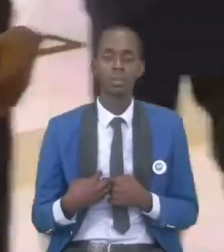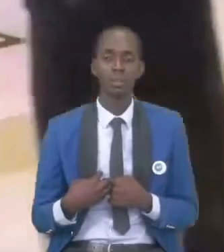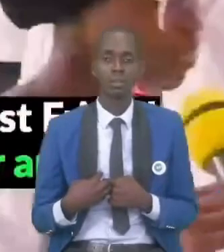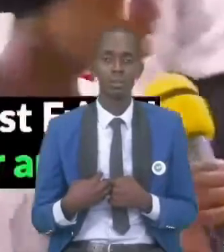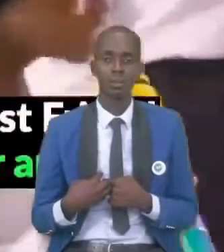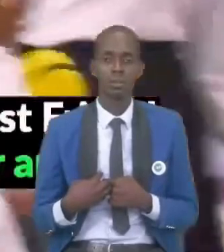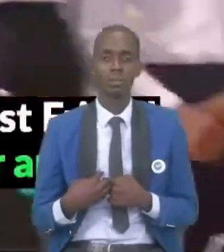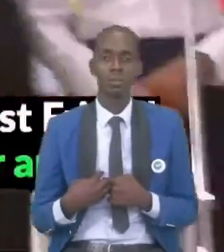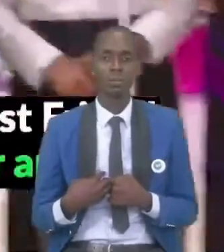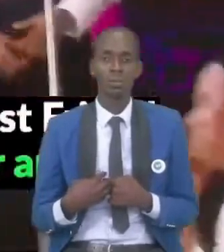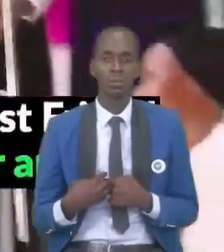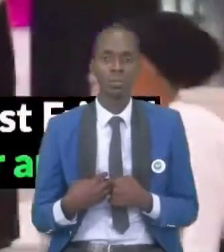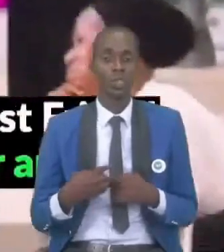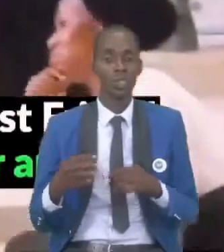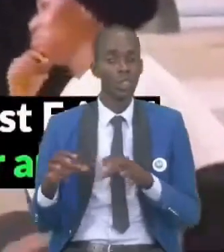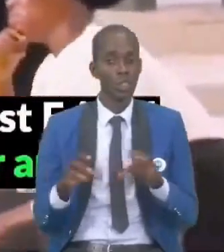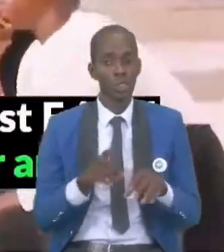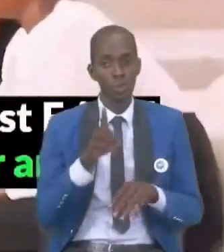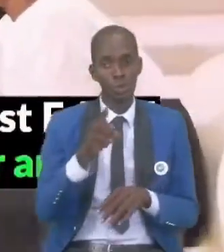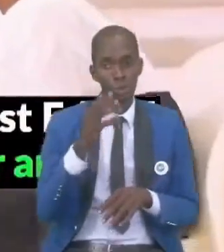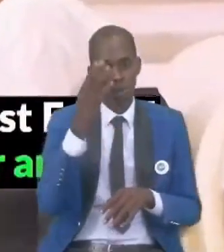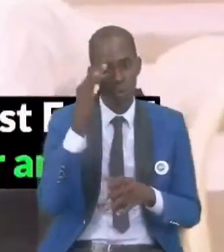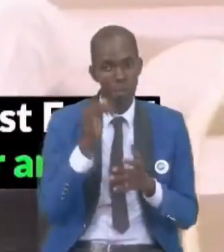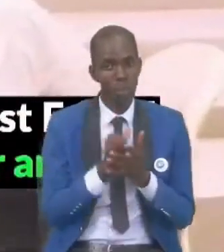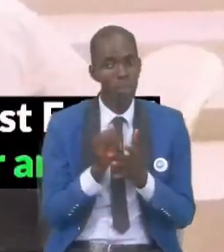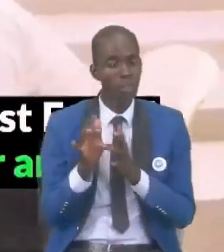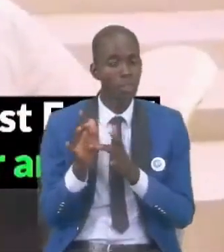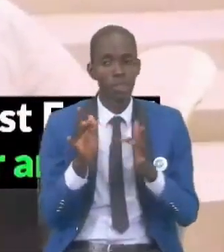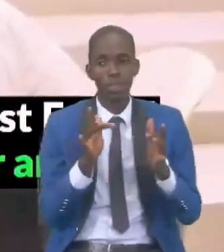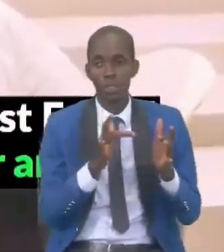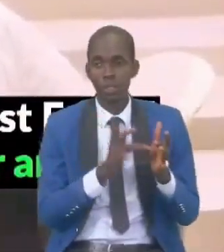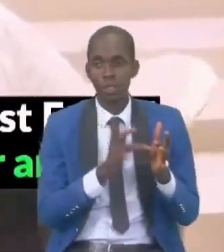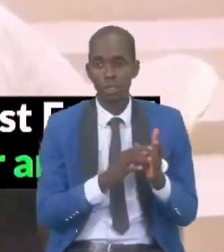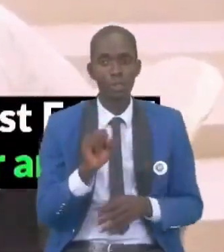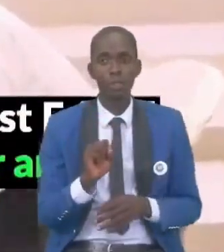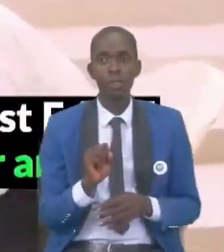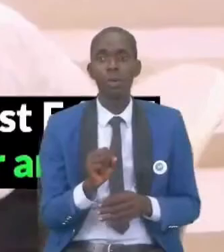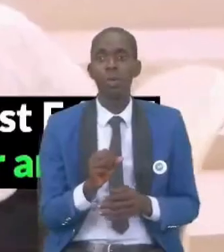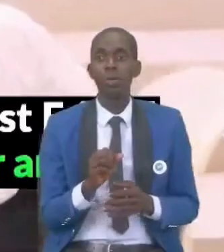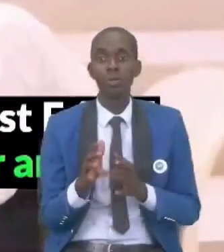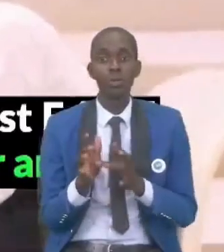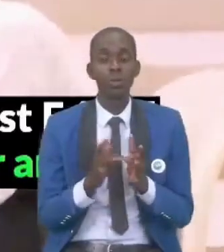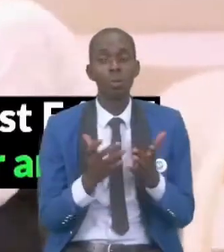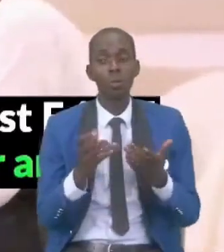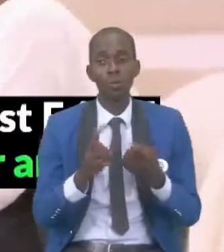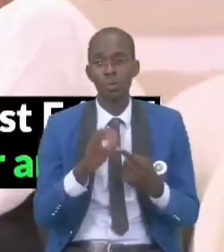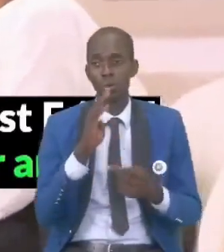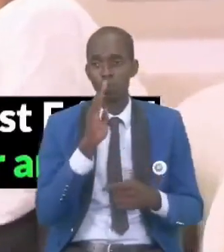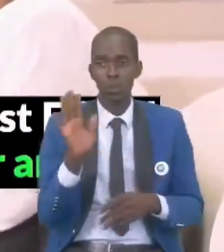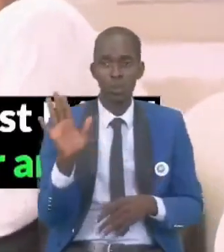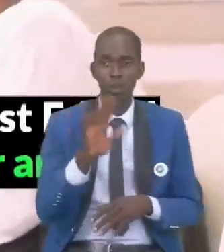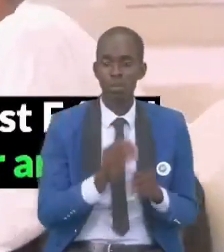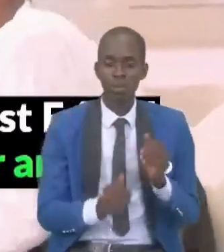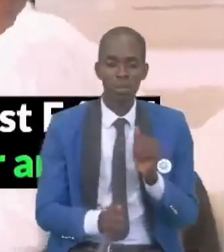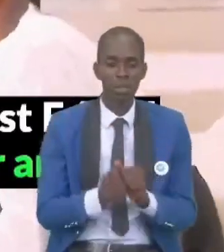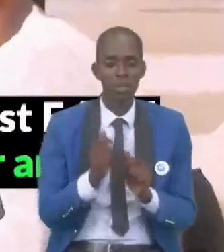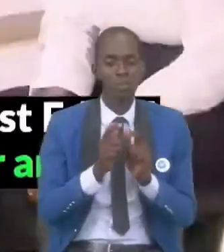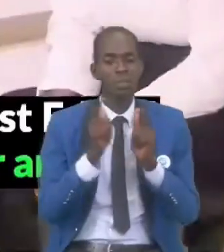brokenhearted. Did you know that Jesus wants to be your